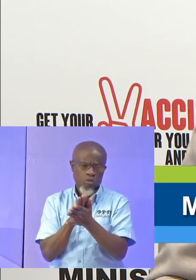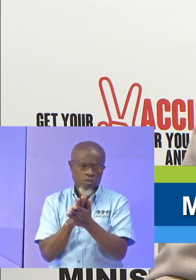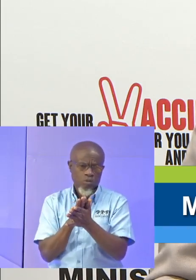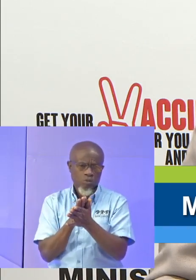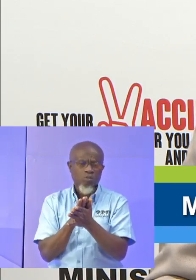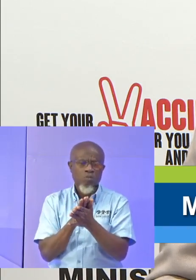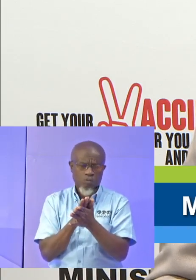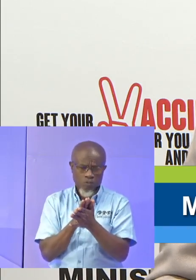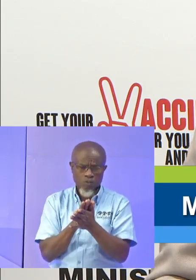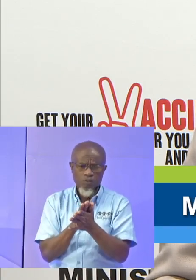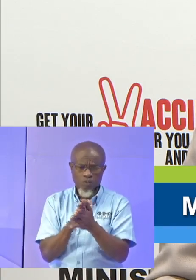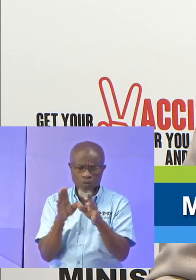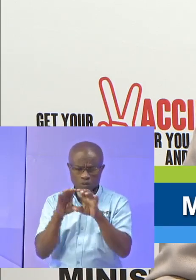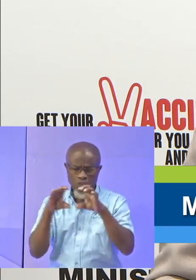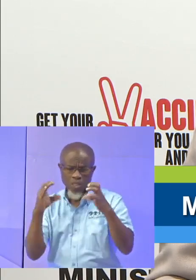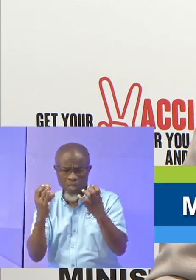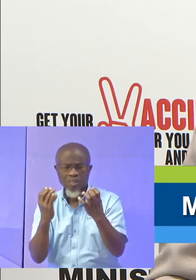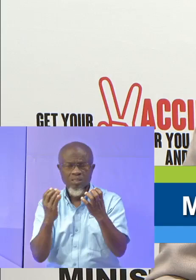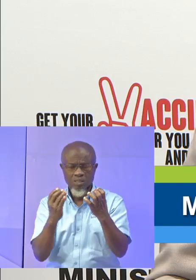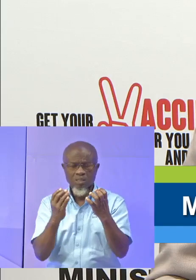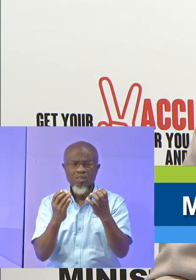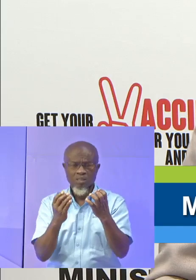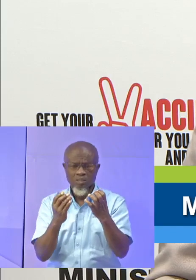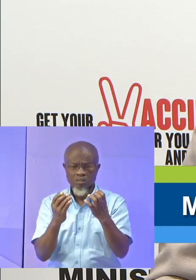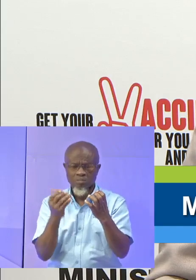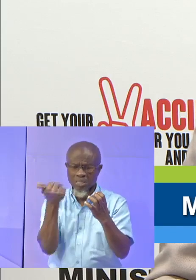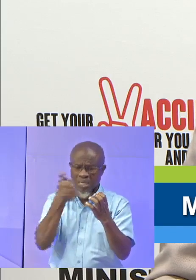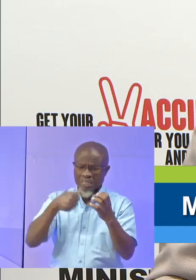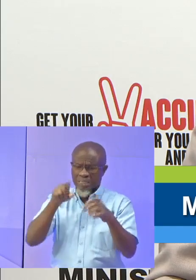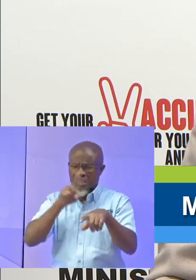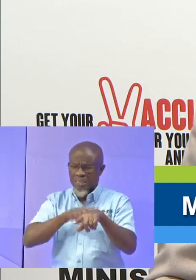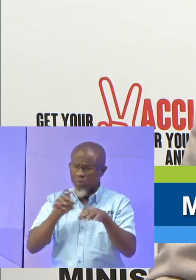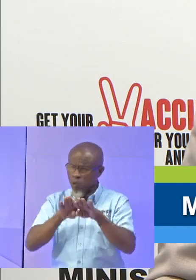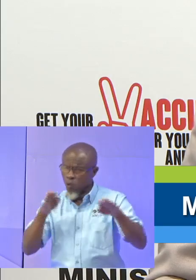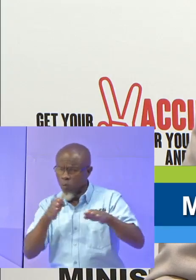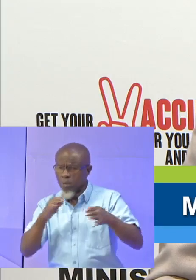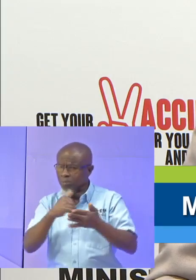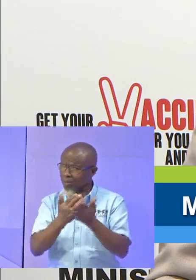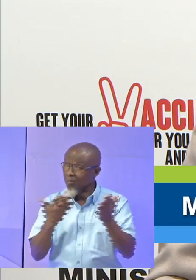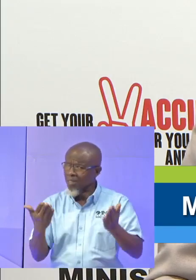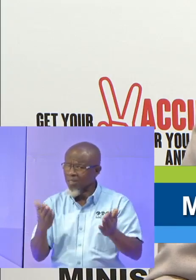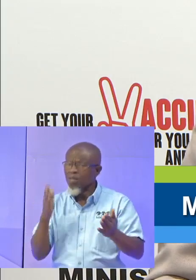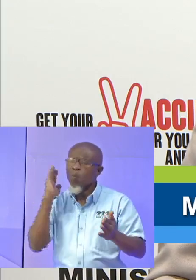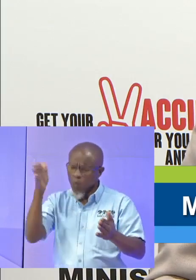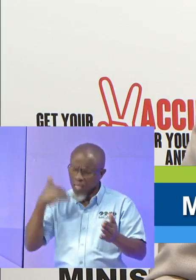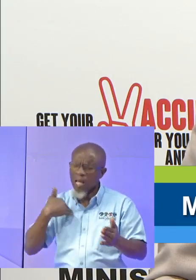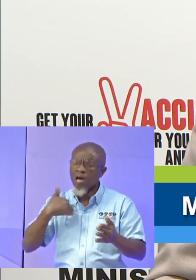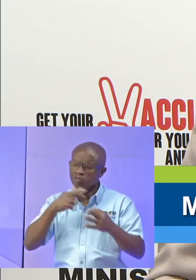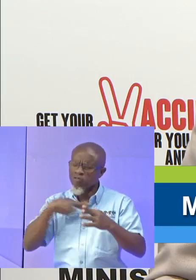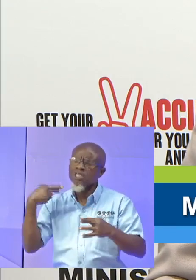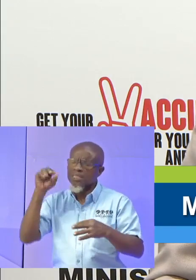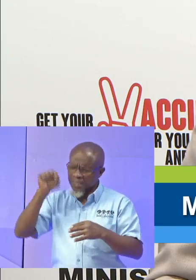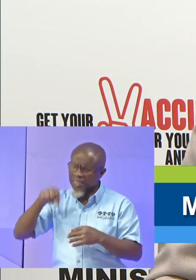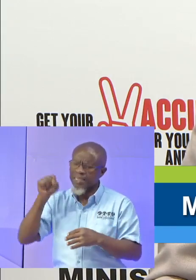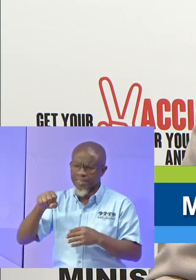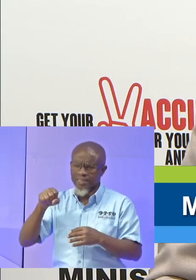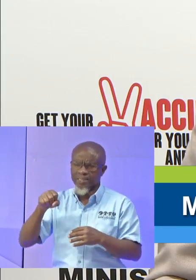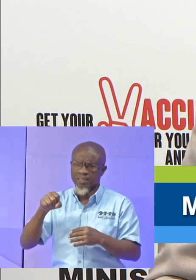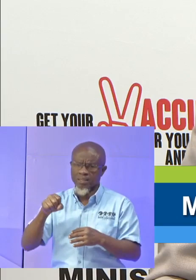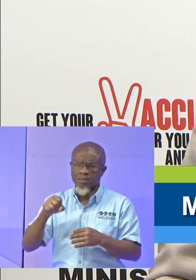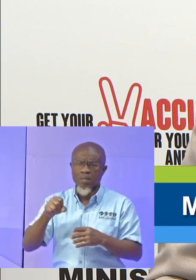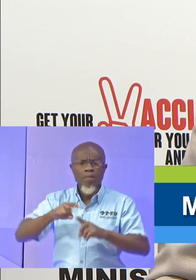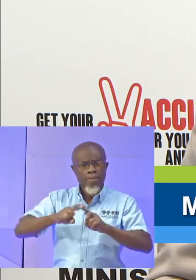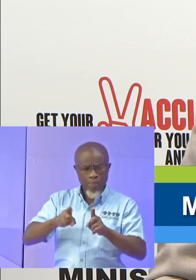are, because in this pandemic, every time you open up something, there will be risks. The risks are